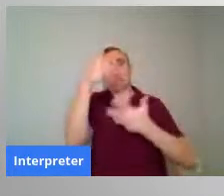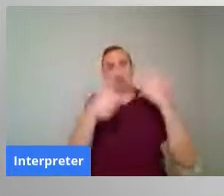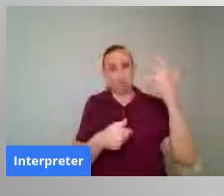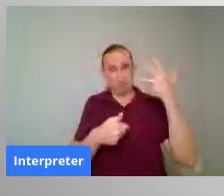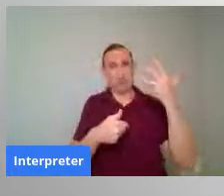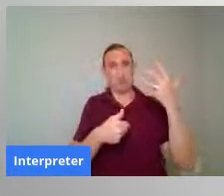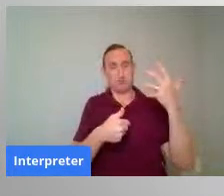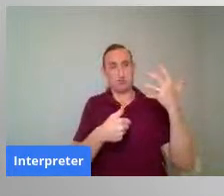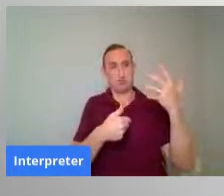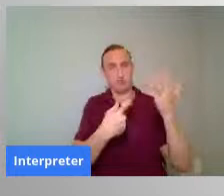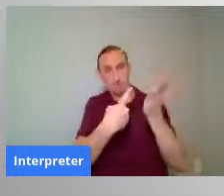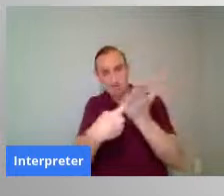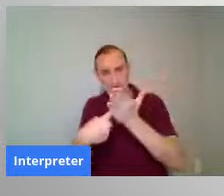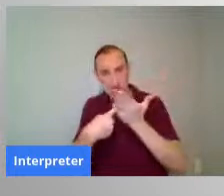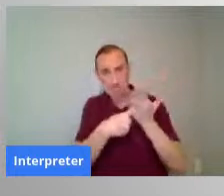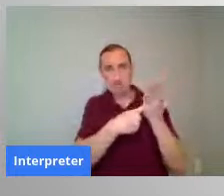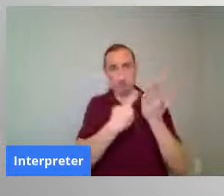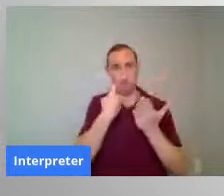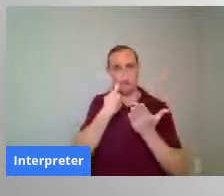questions and how to